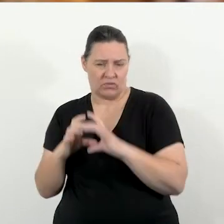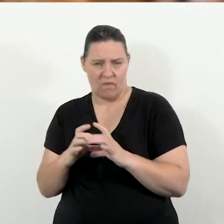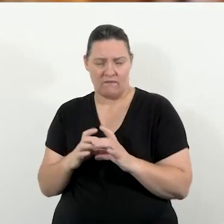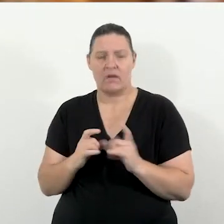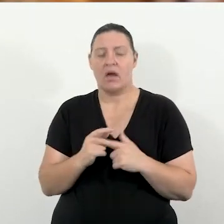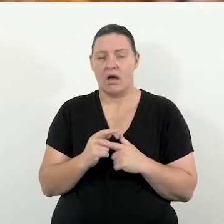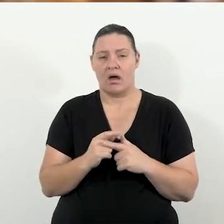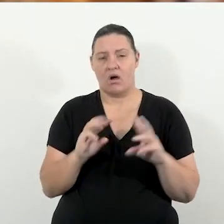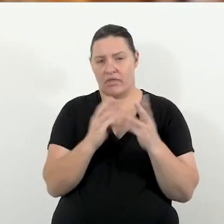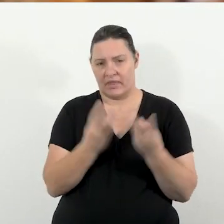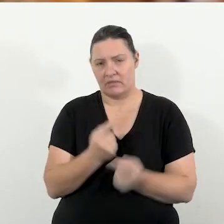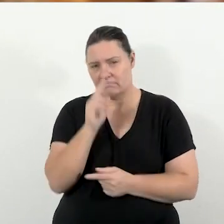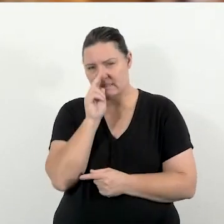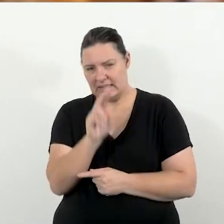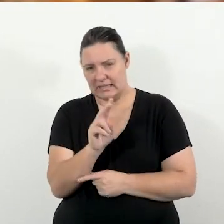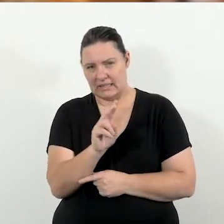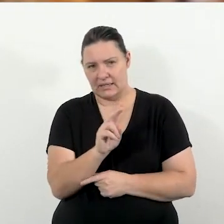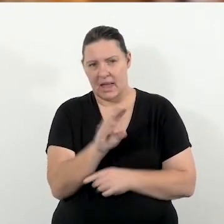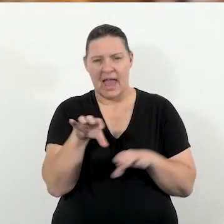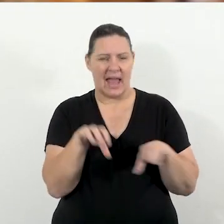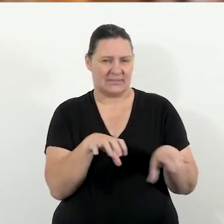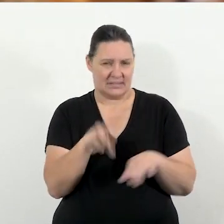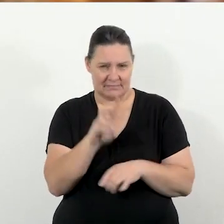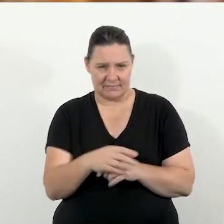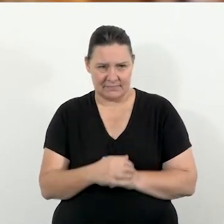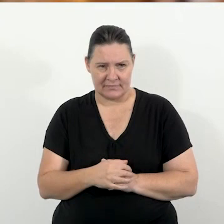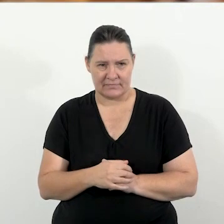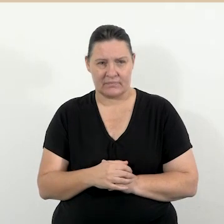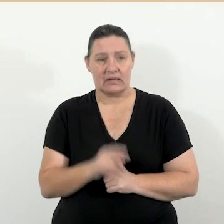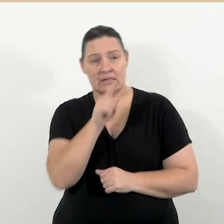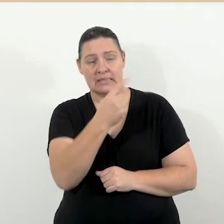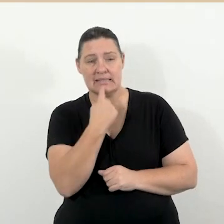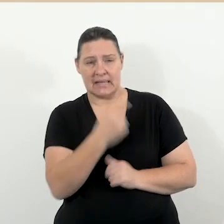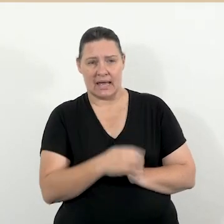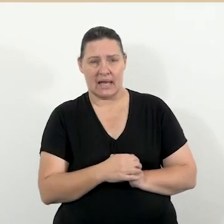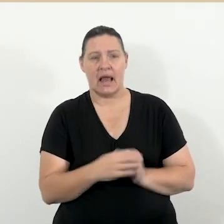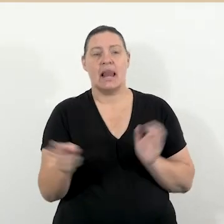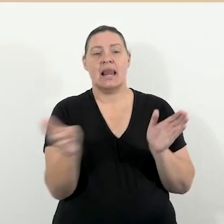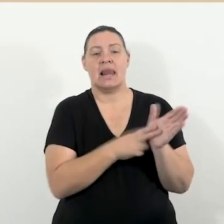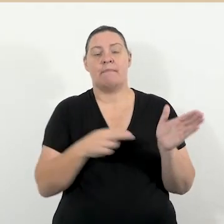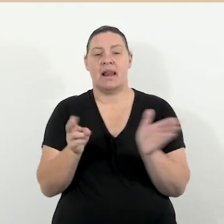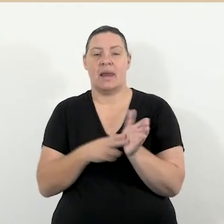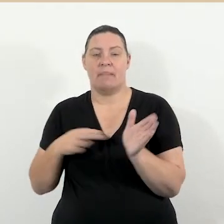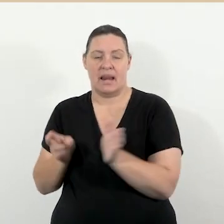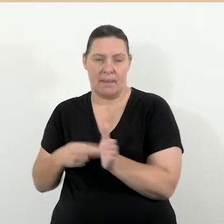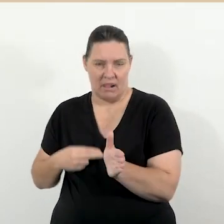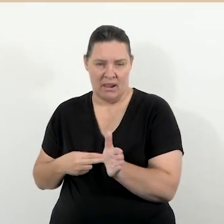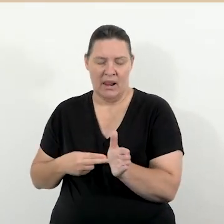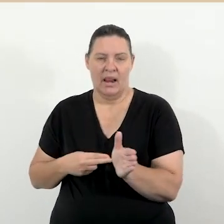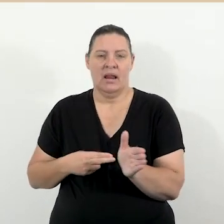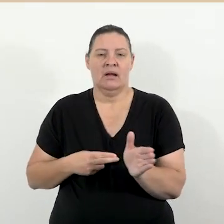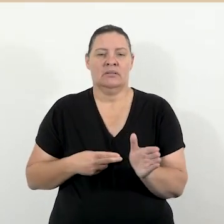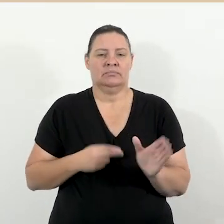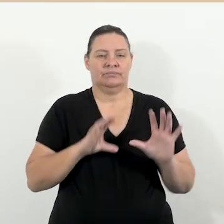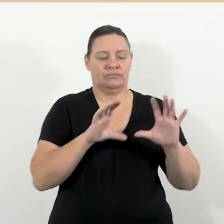the Earth, and let us look at a little bit of an activity. Okay, here it says that label the spheres of the Earth. For the